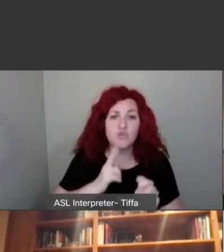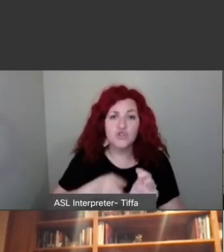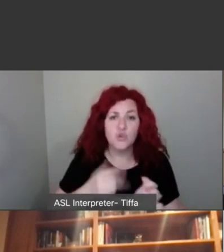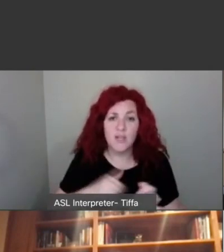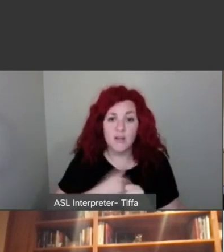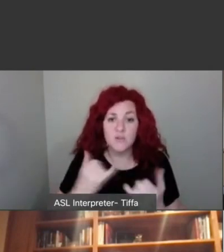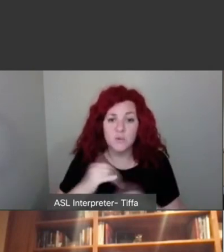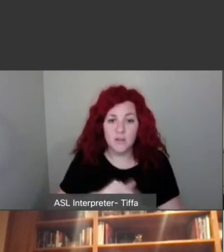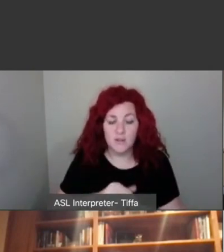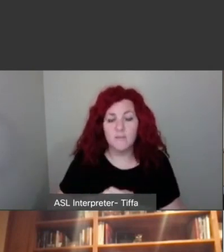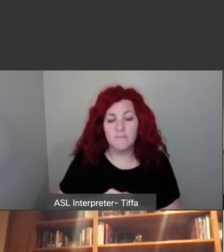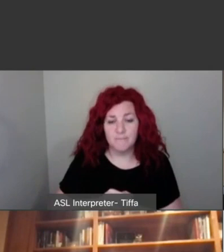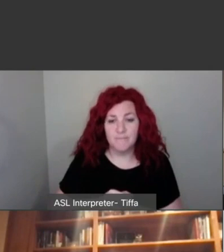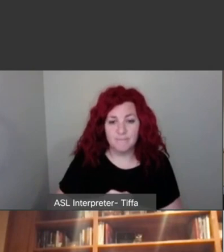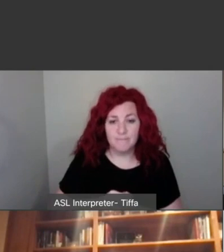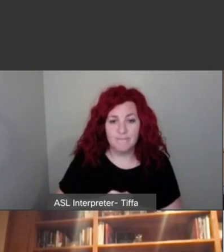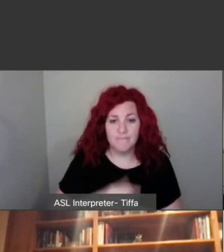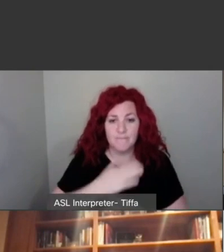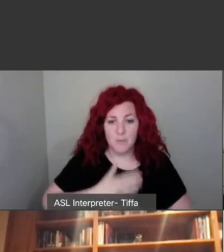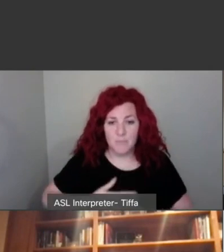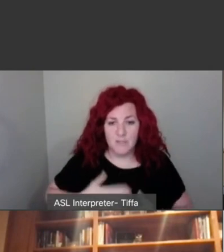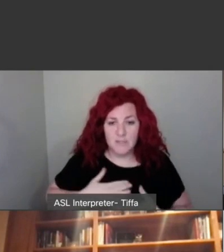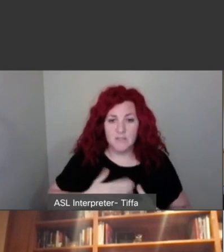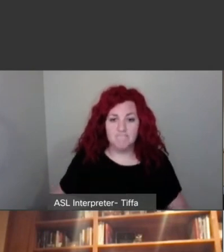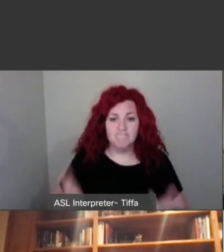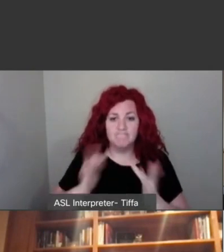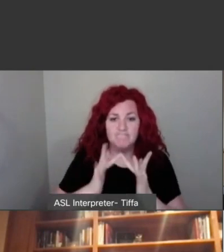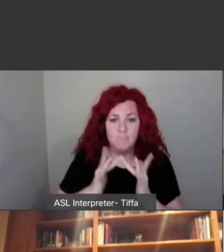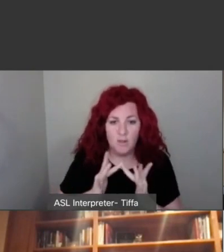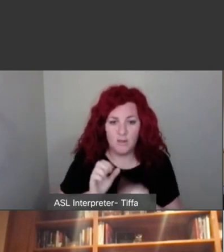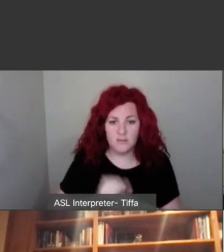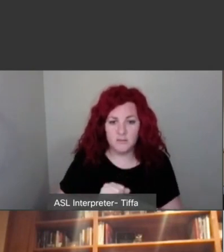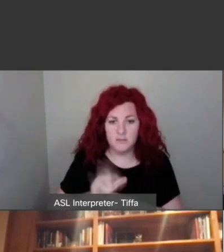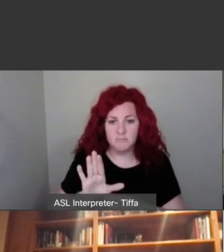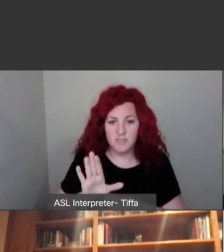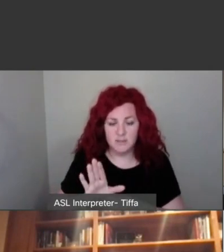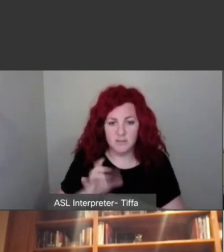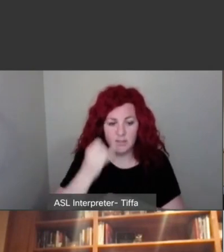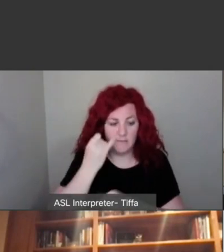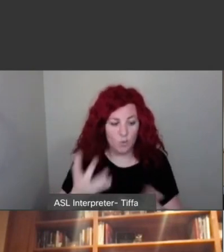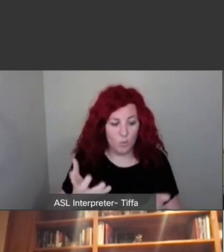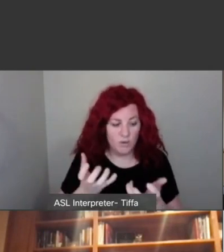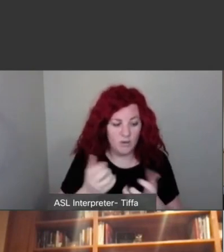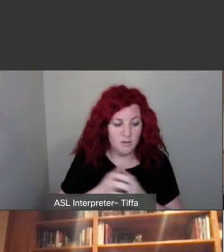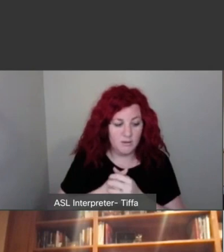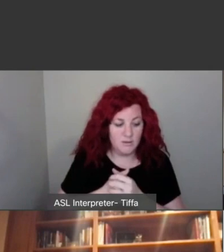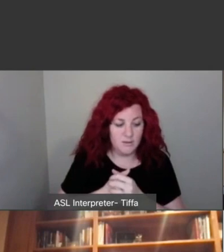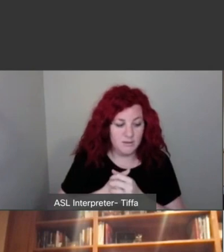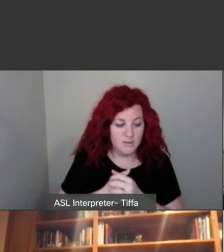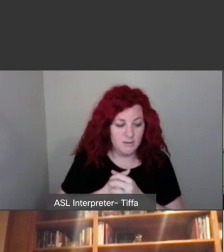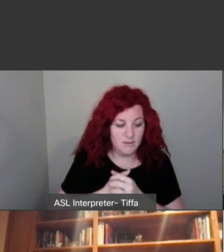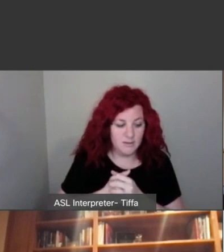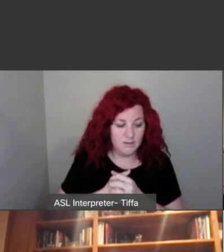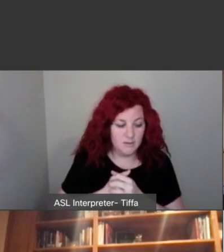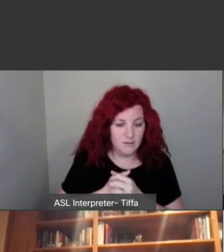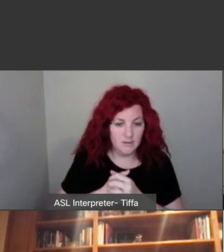this evening. Please go online and submit, if you choose to do so, your map using